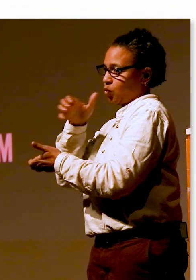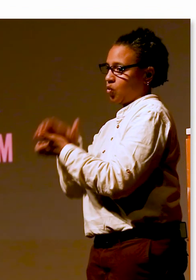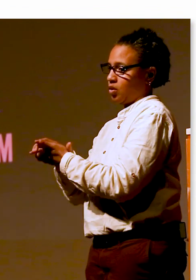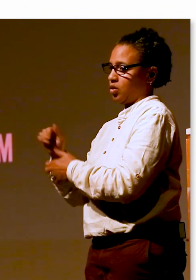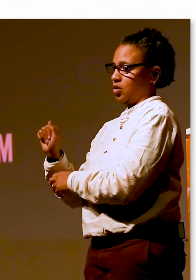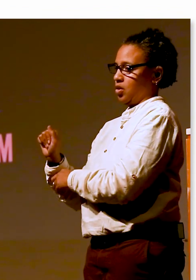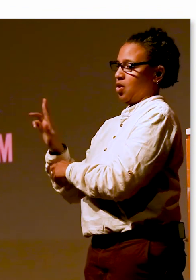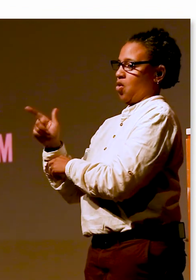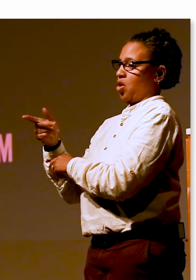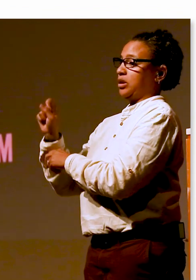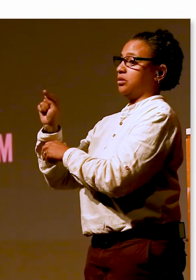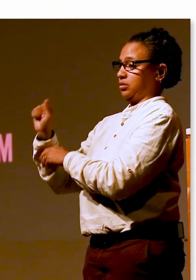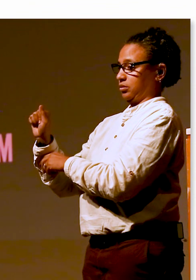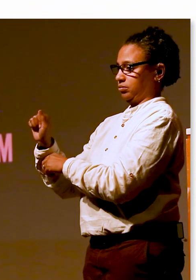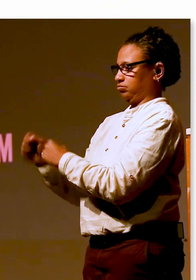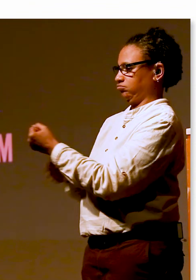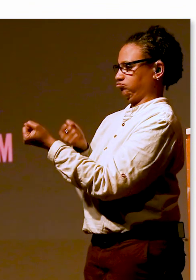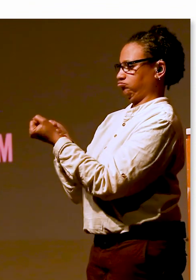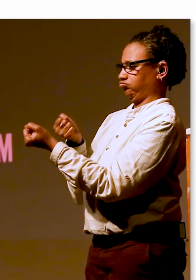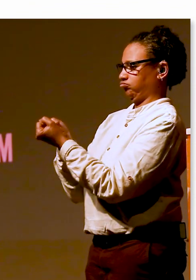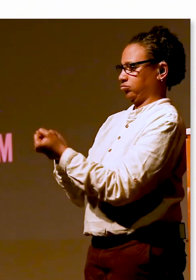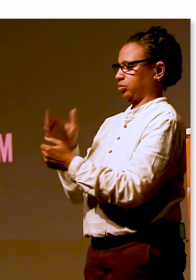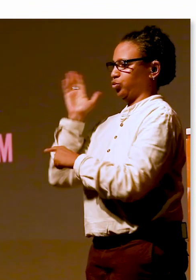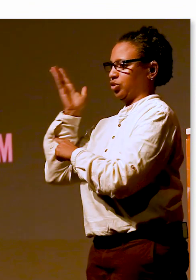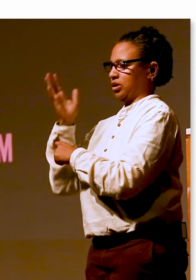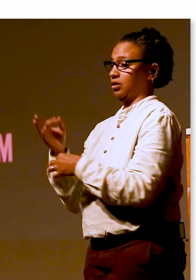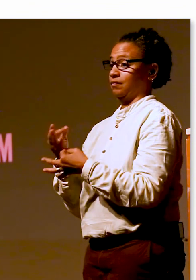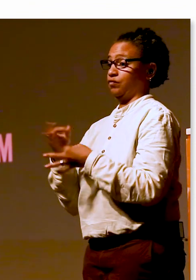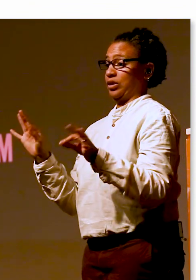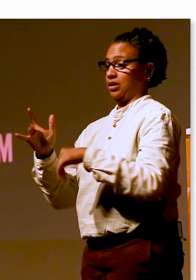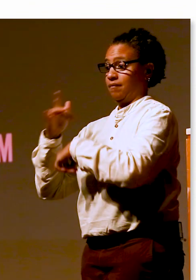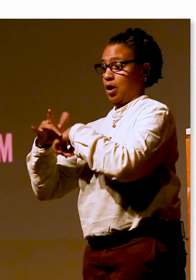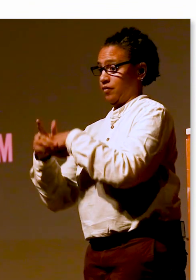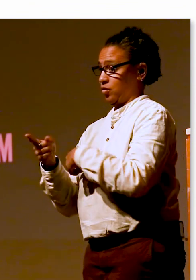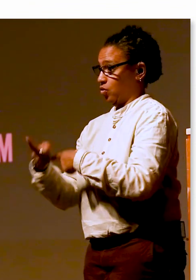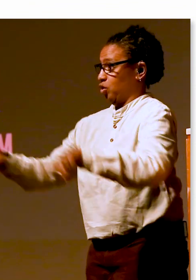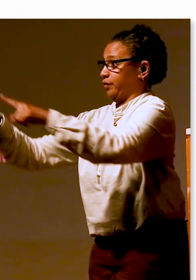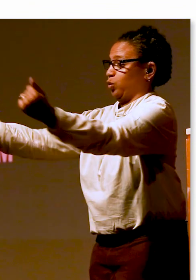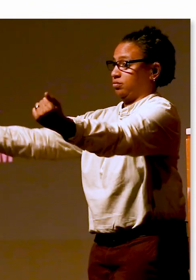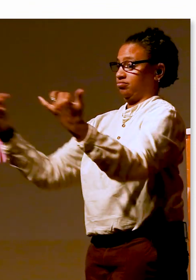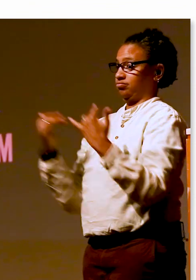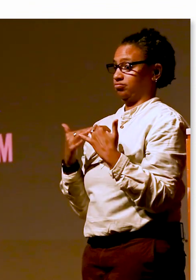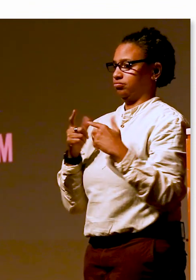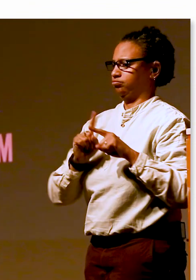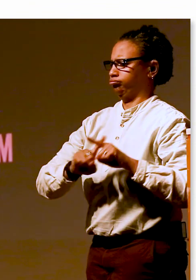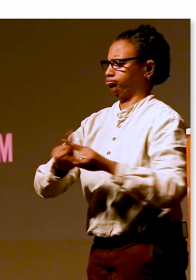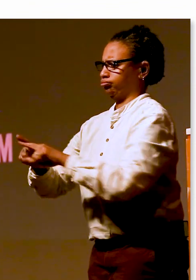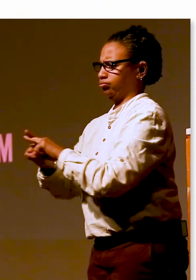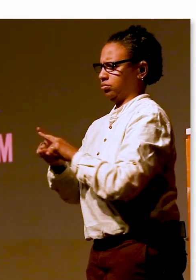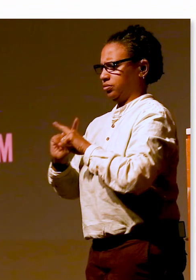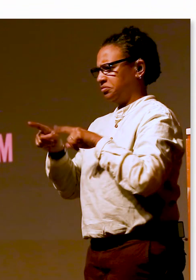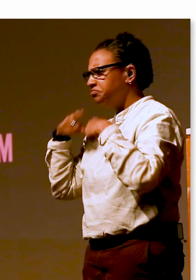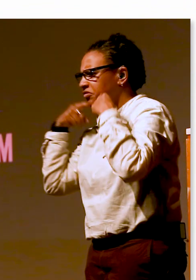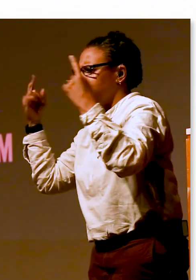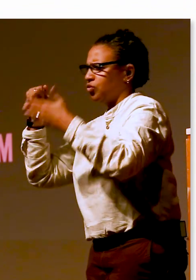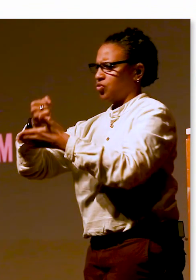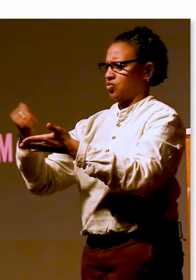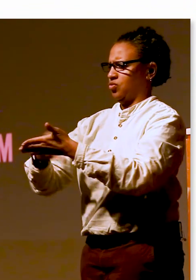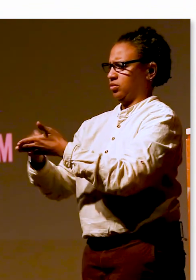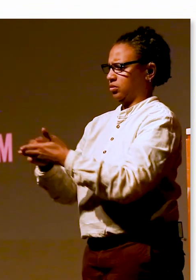are free and open to all, featuring artists and scholars including Carrie Mae Weems, Jun Lee,